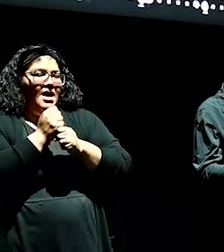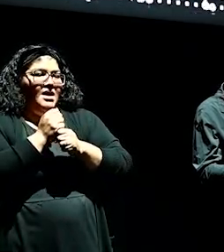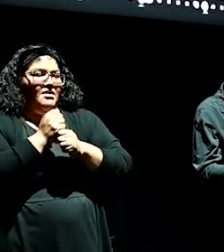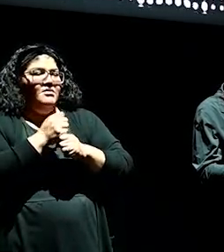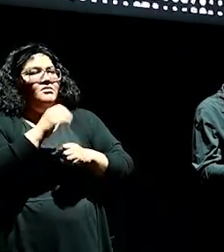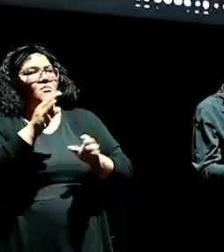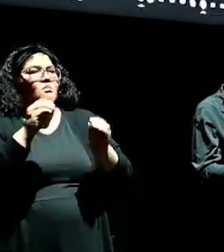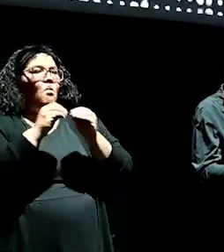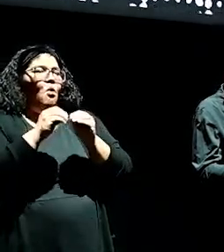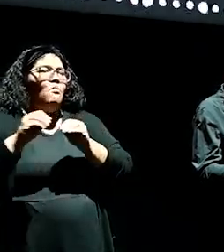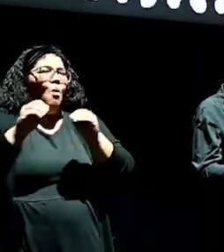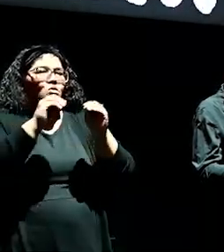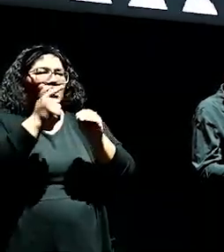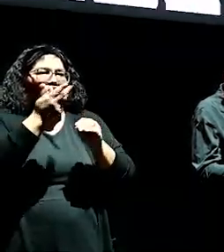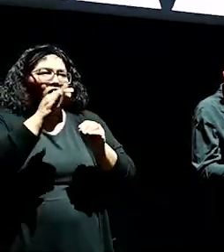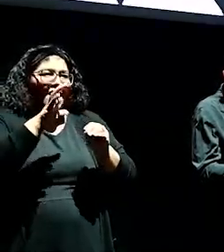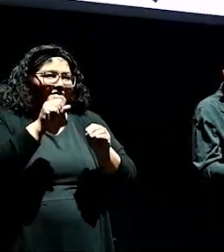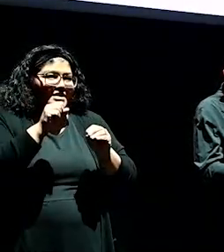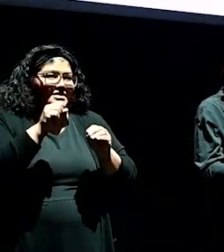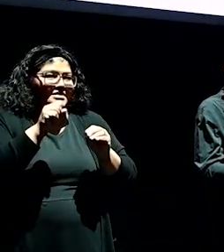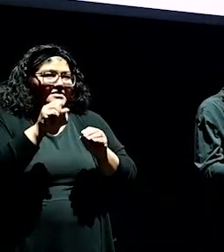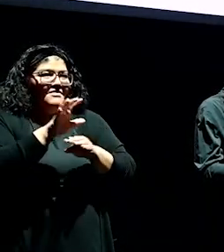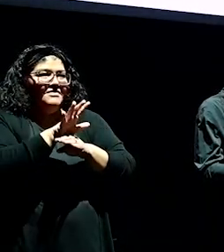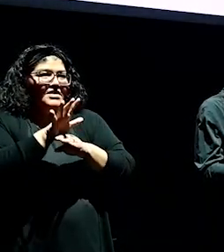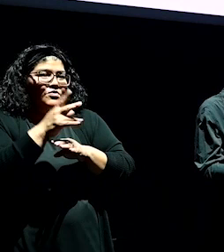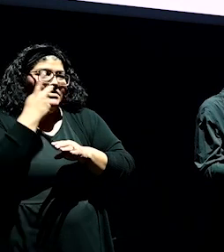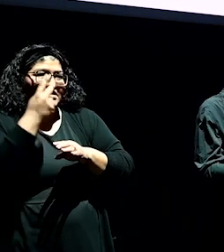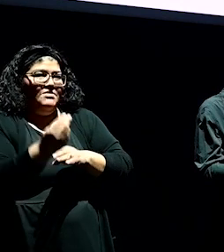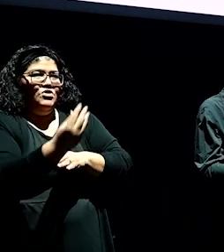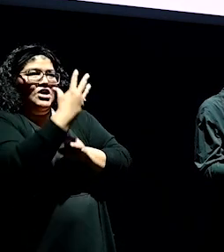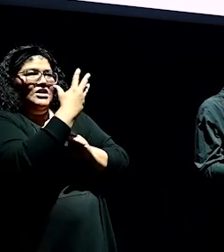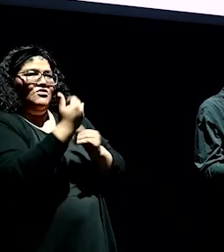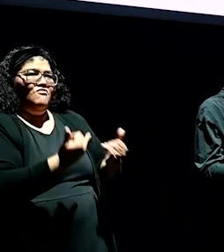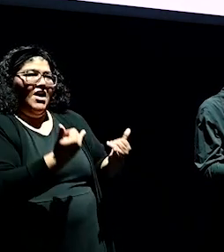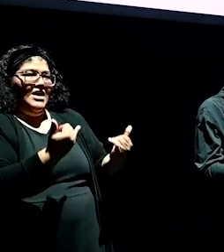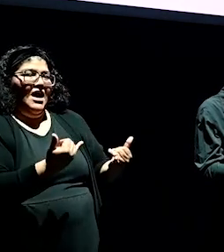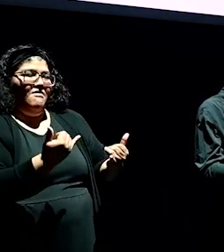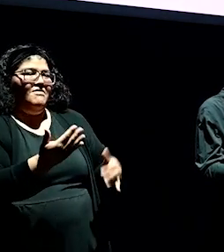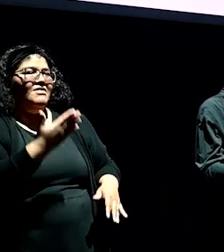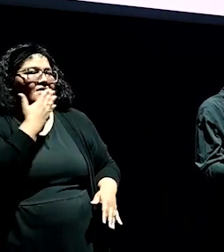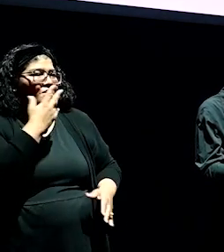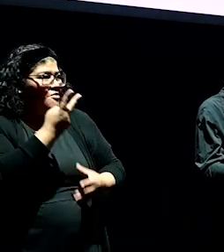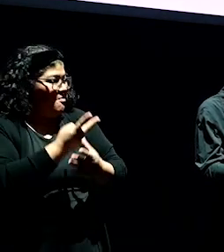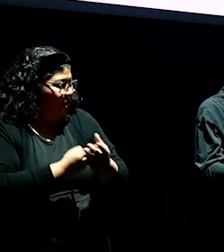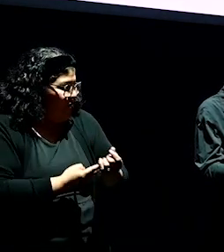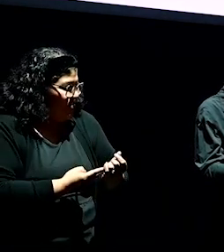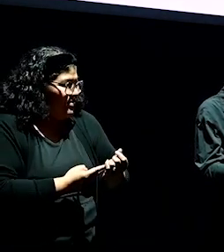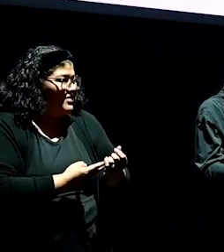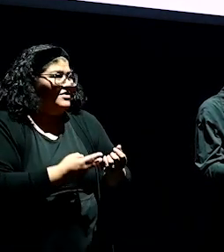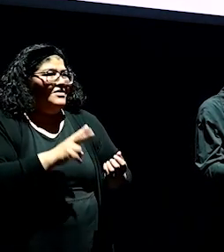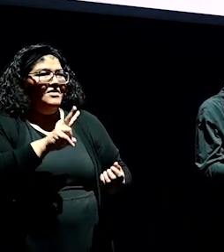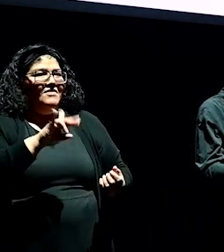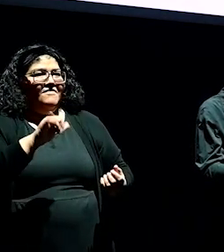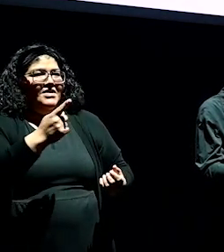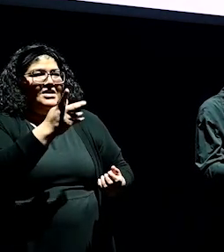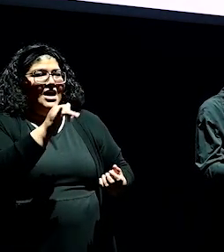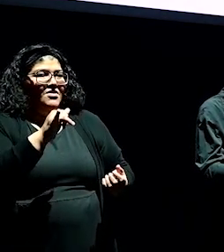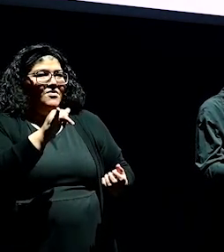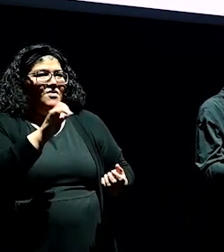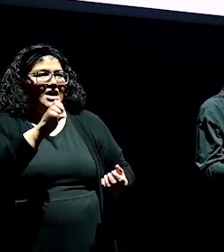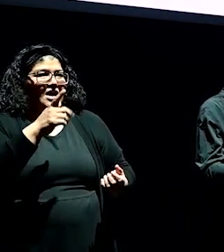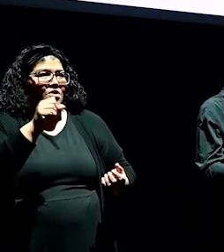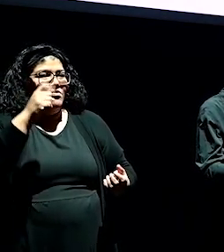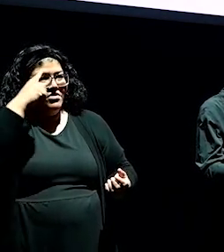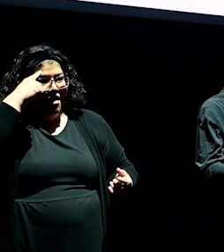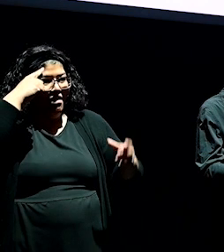motion graphics piece that you see on the screen. Thank you both for extending the Vignelli ethos by using